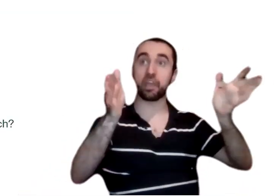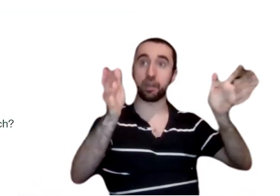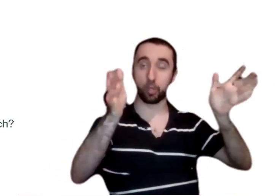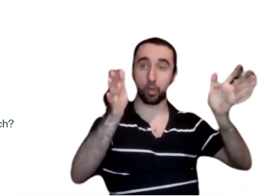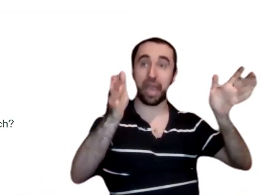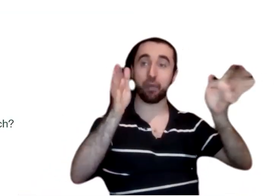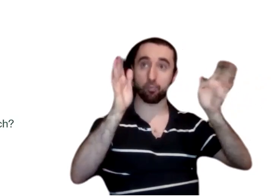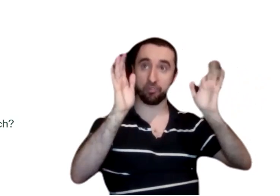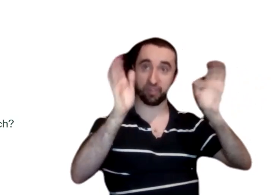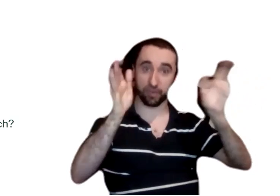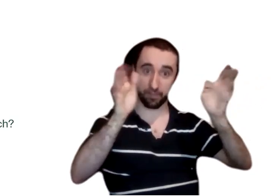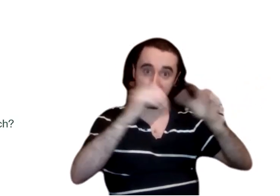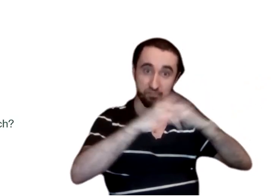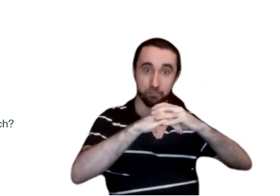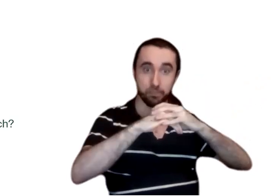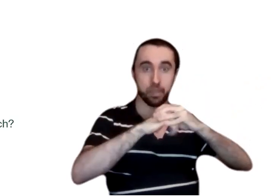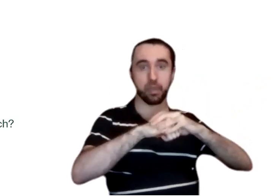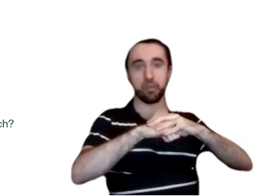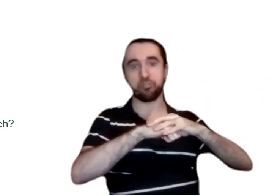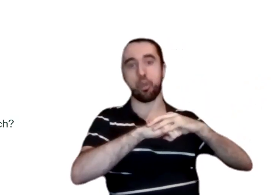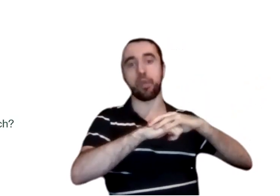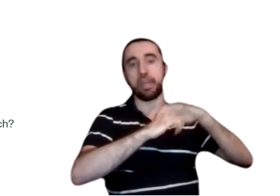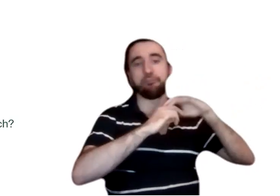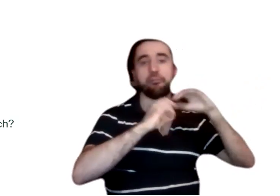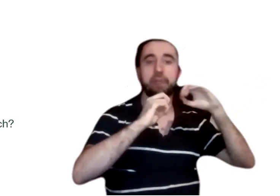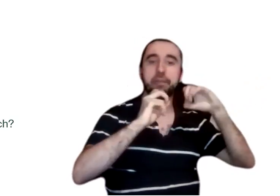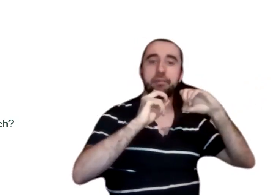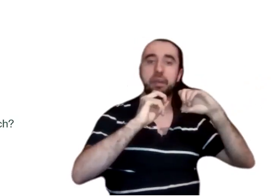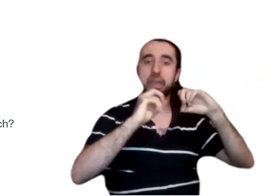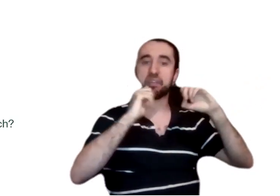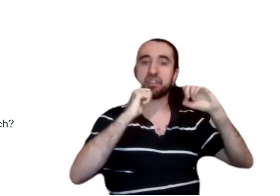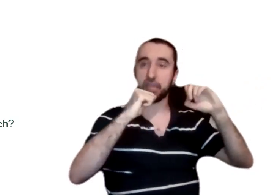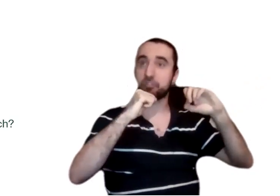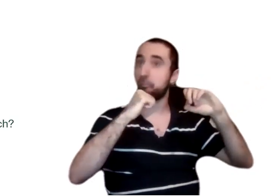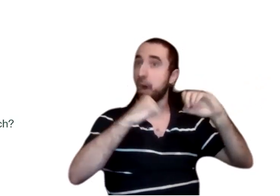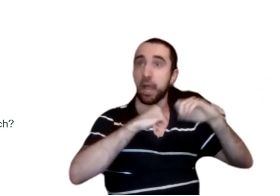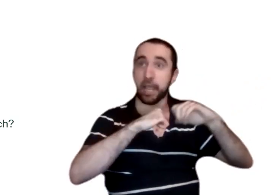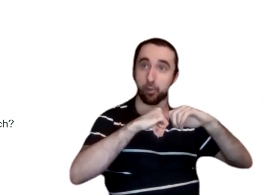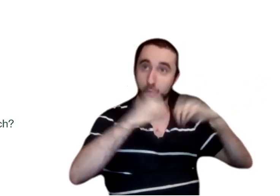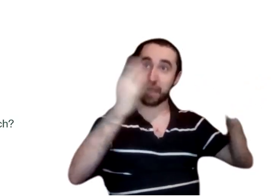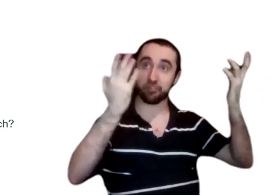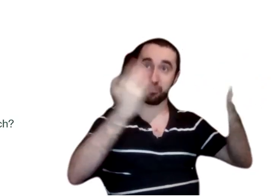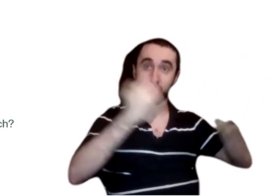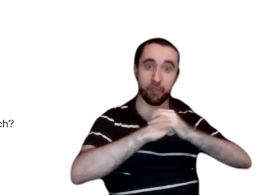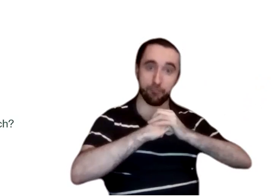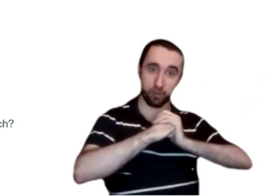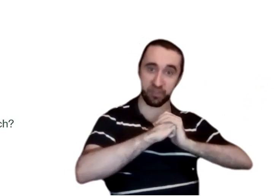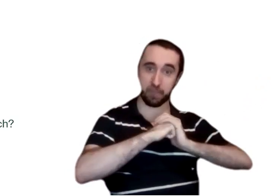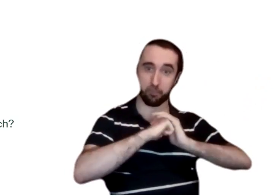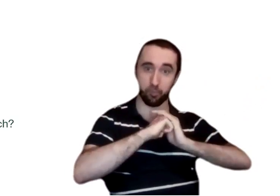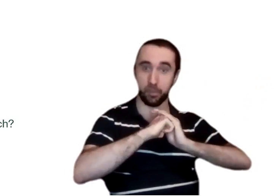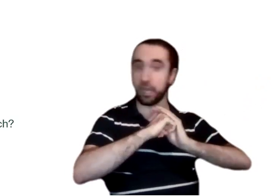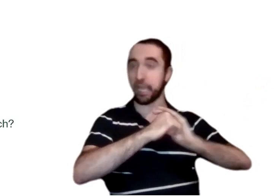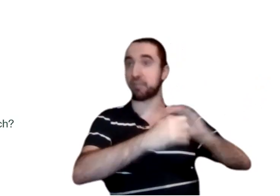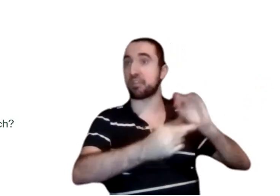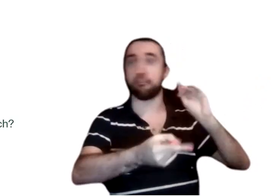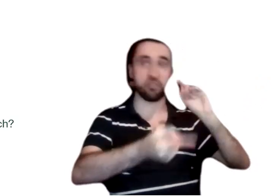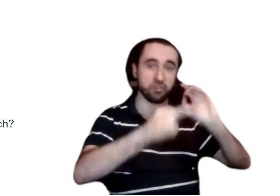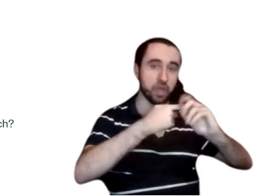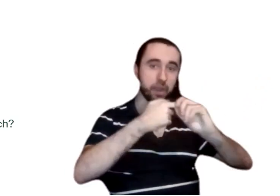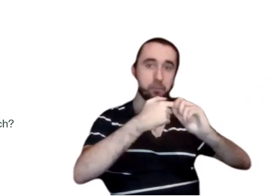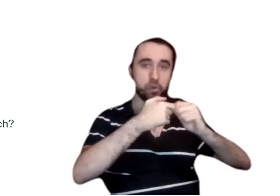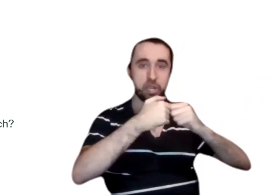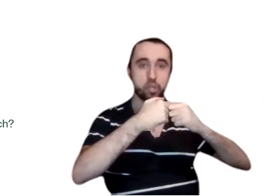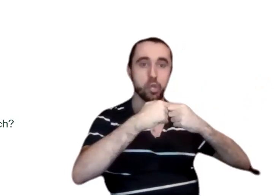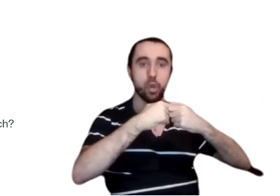backups. We are going to look at resilience. So if a vendor is hit by ransomware, for example, it